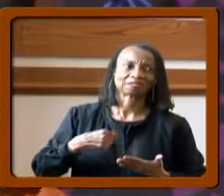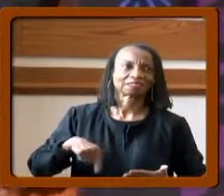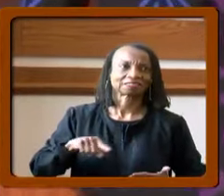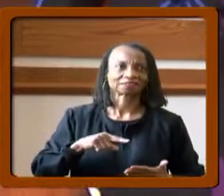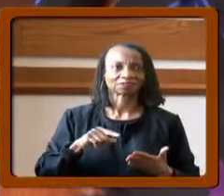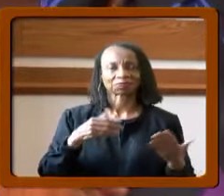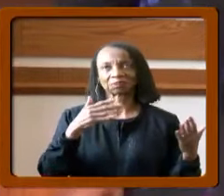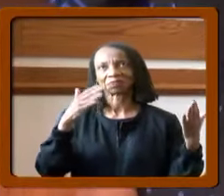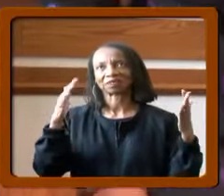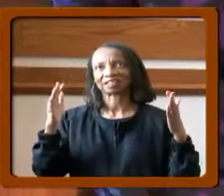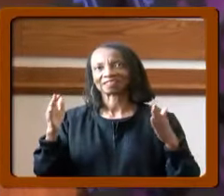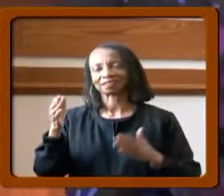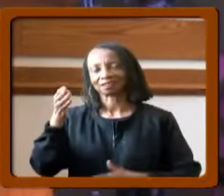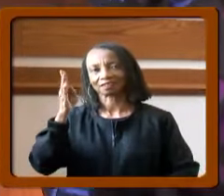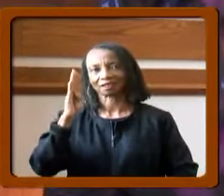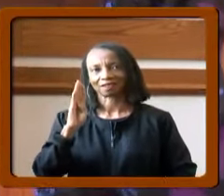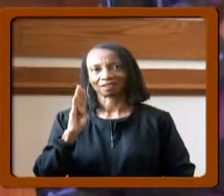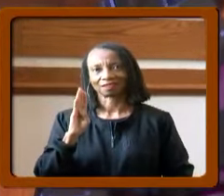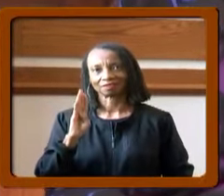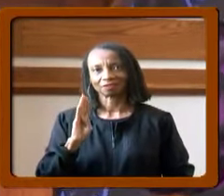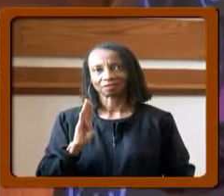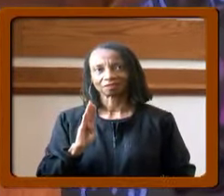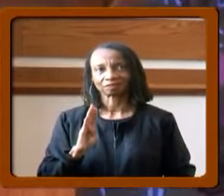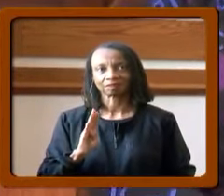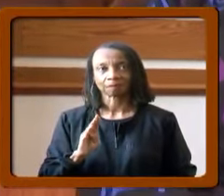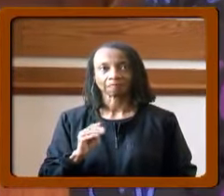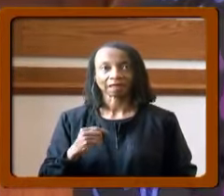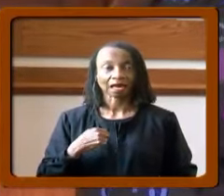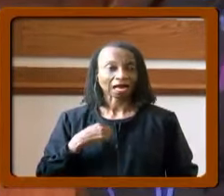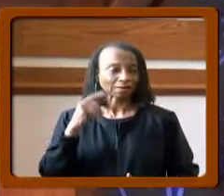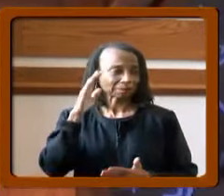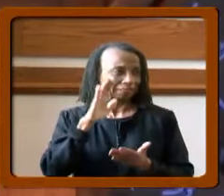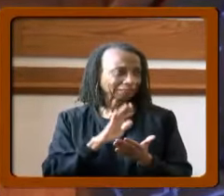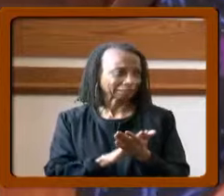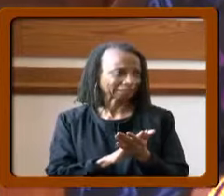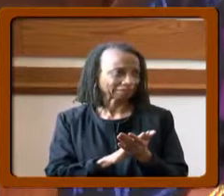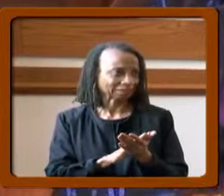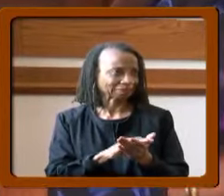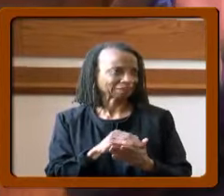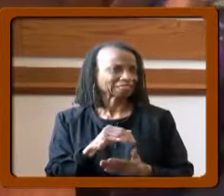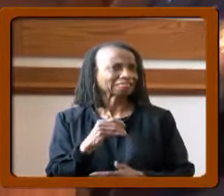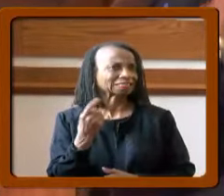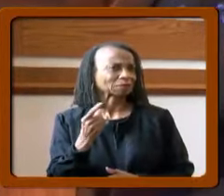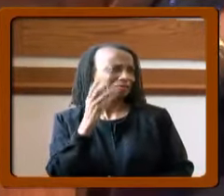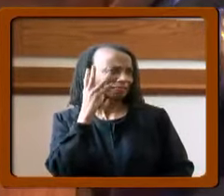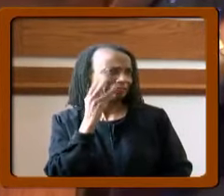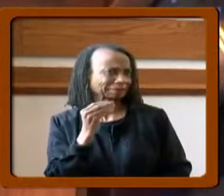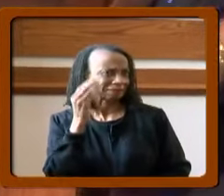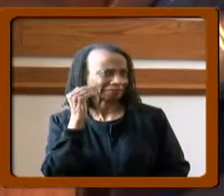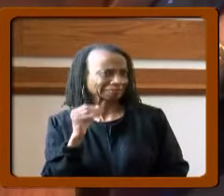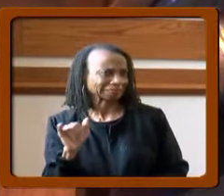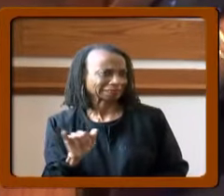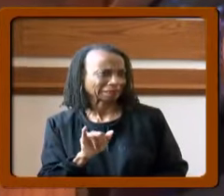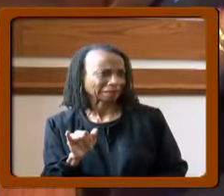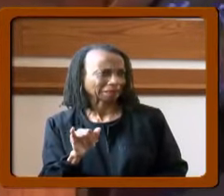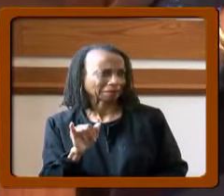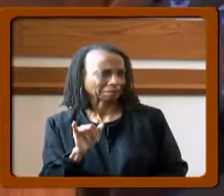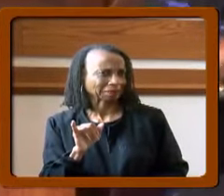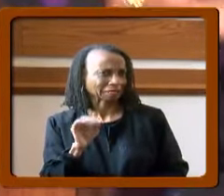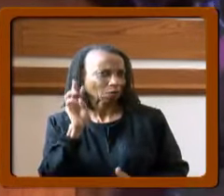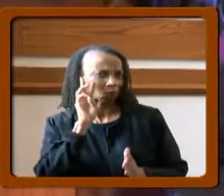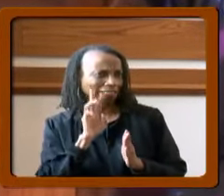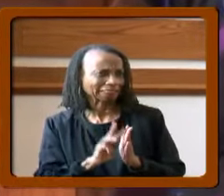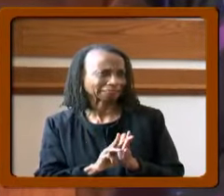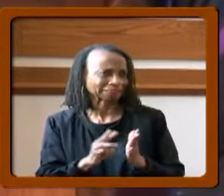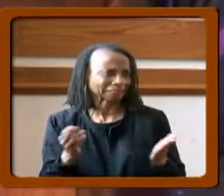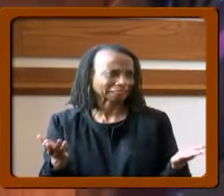Praise be unto God. I believe there's a witness in the house. I believe there's a